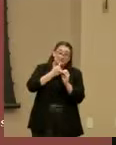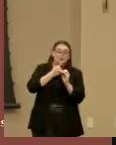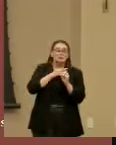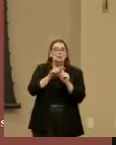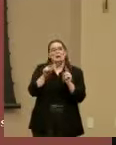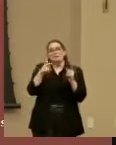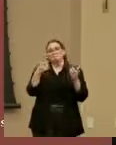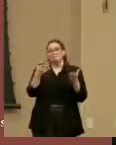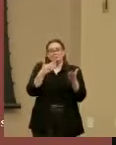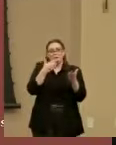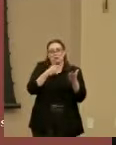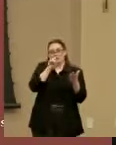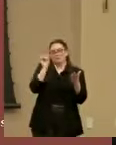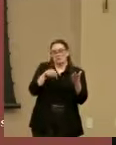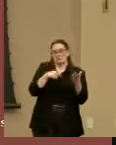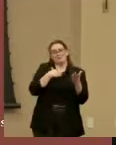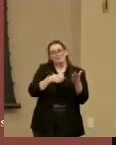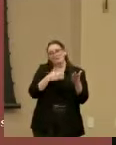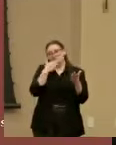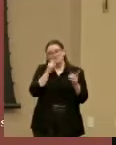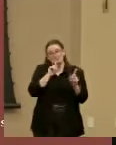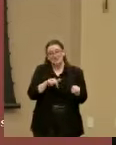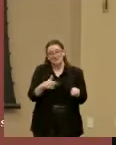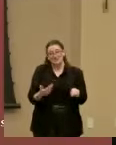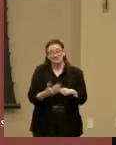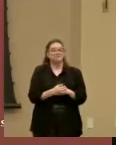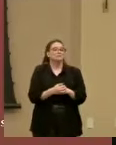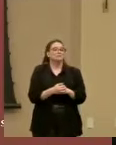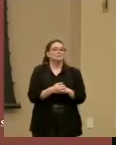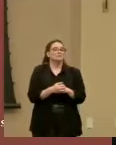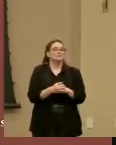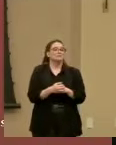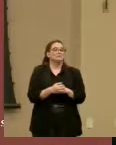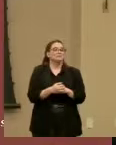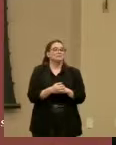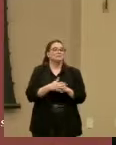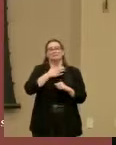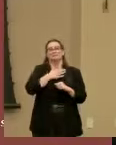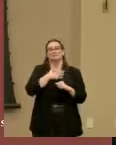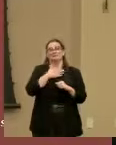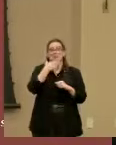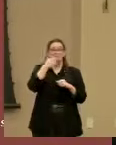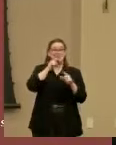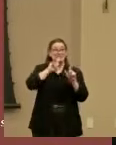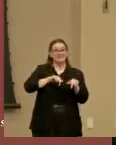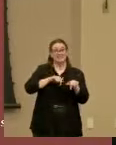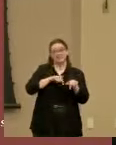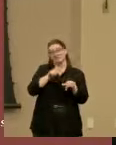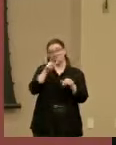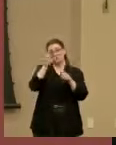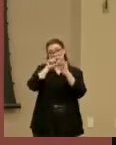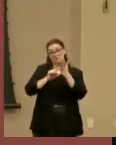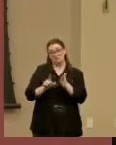very good question. I wish I had a better answer, but my most confident answer is more research is needed.